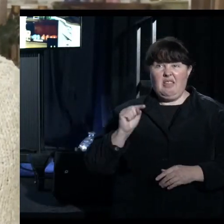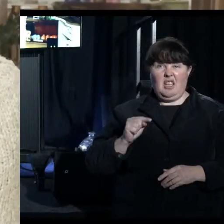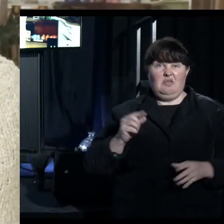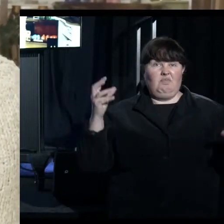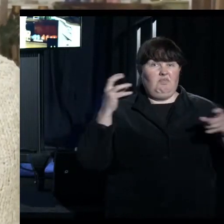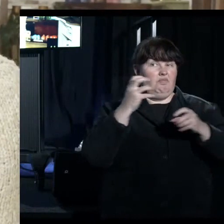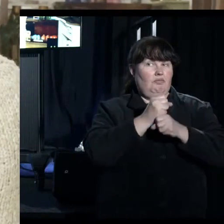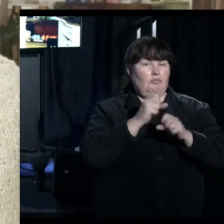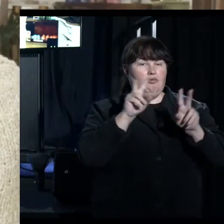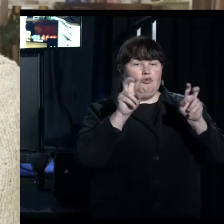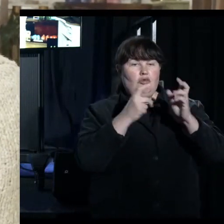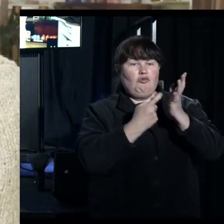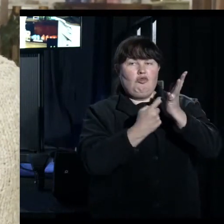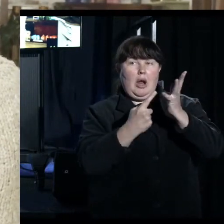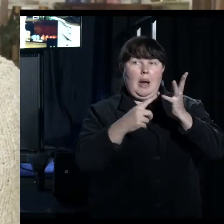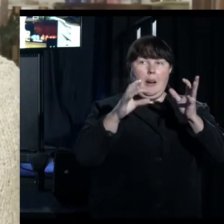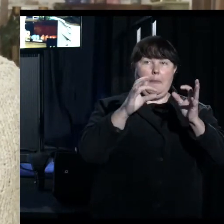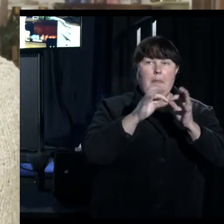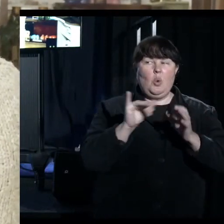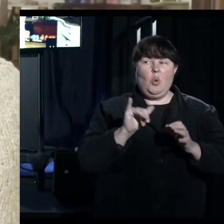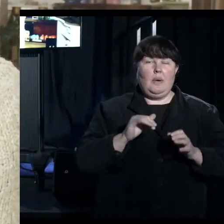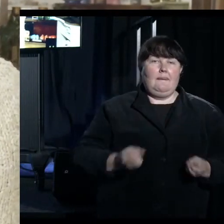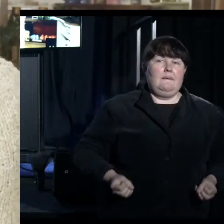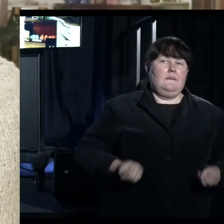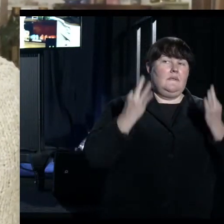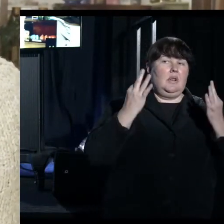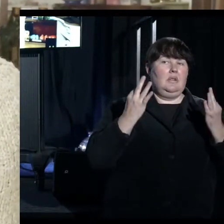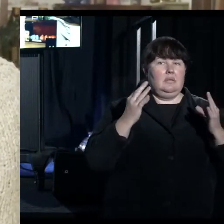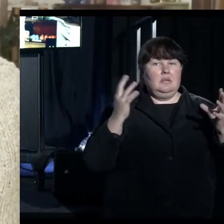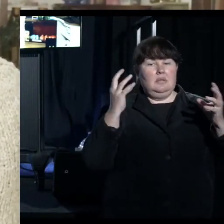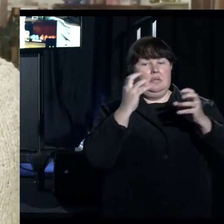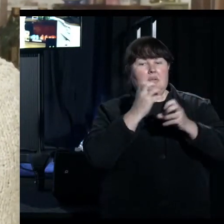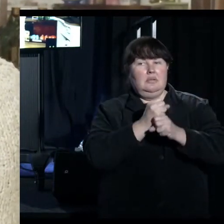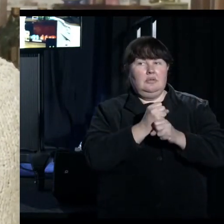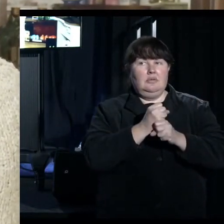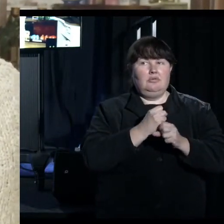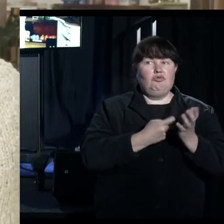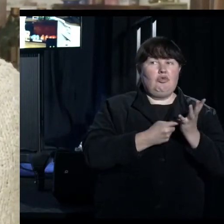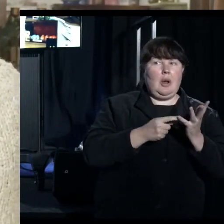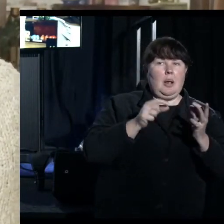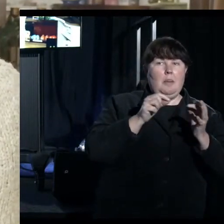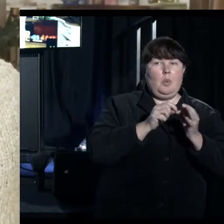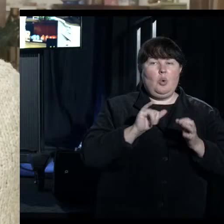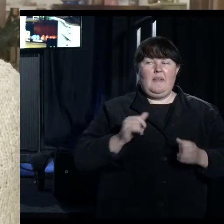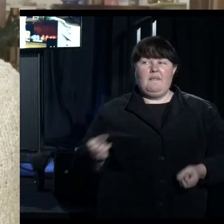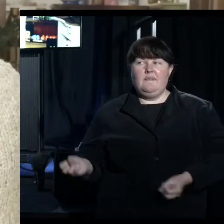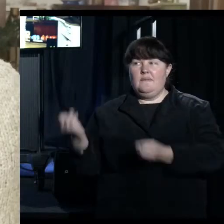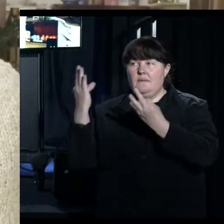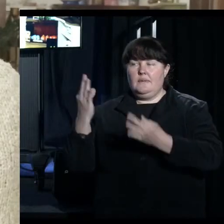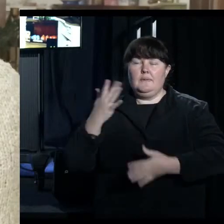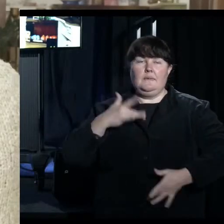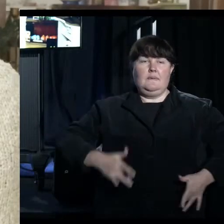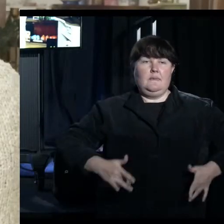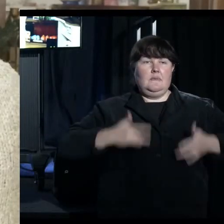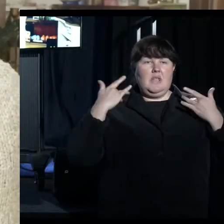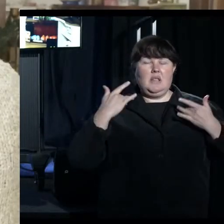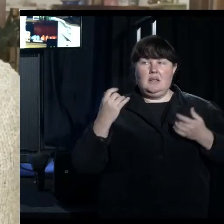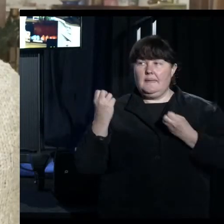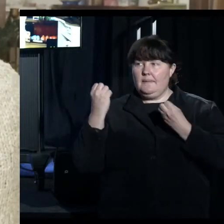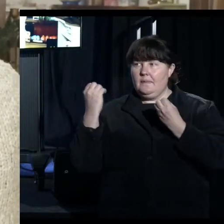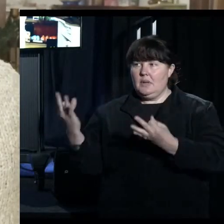feeling. The unscathed are most scathing, insensitive or just